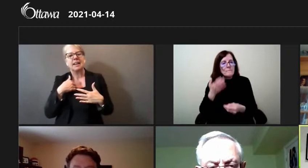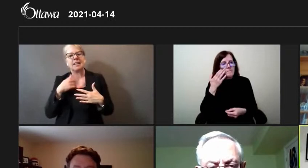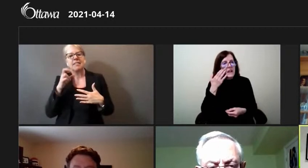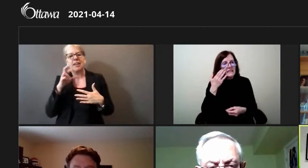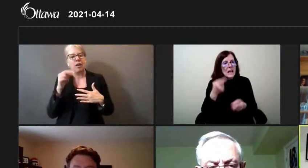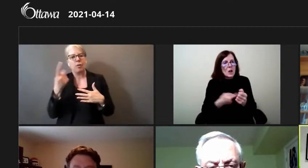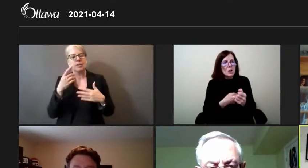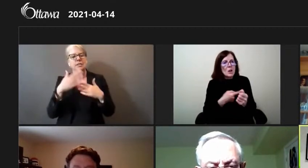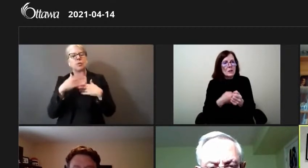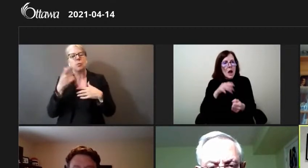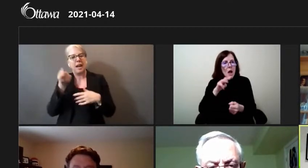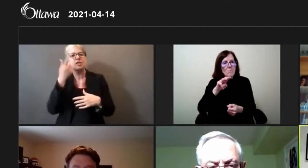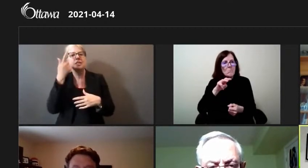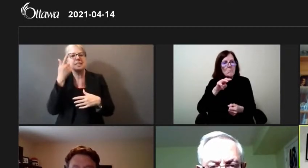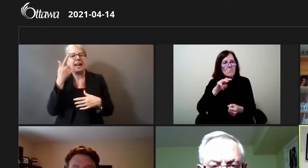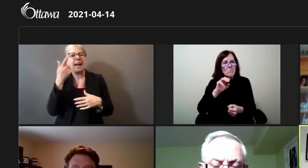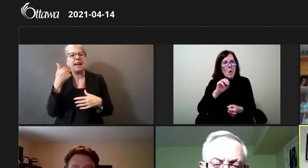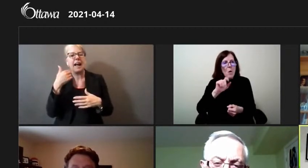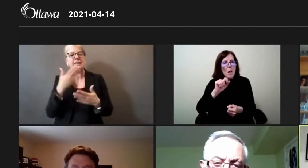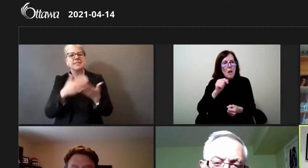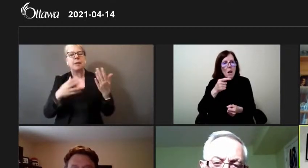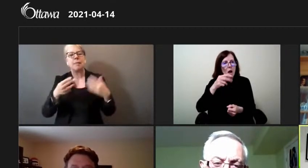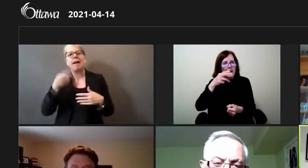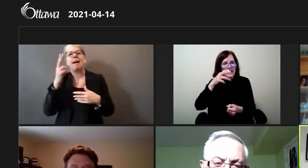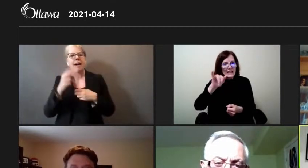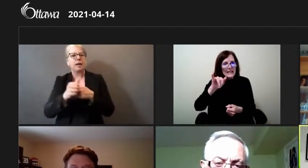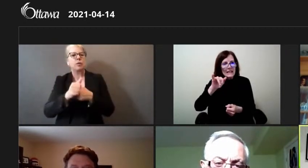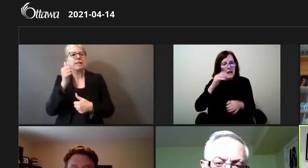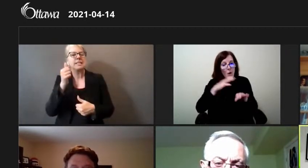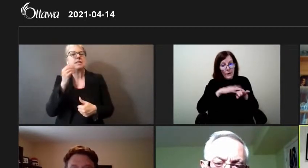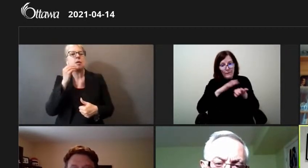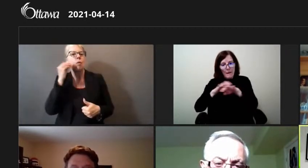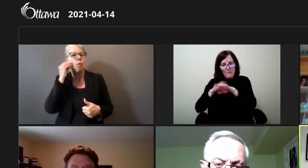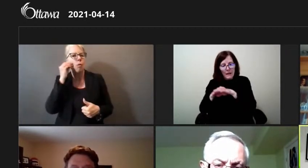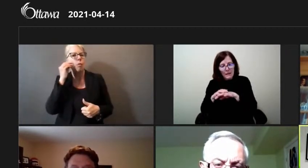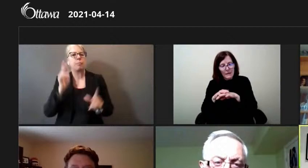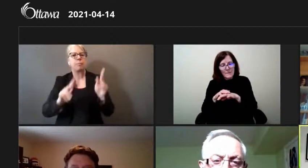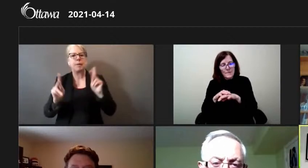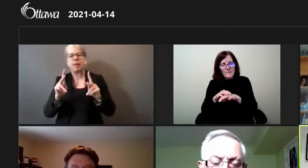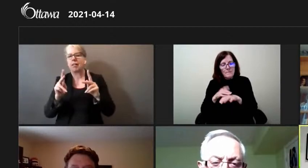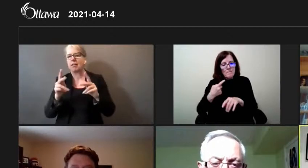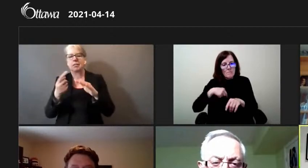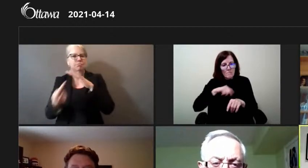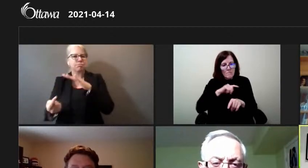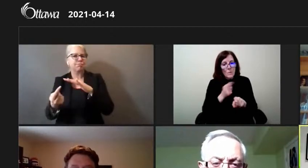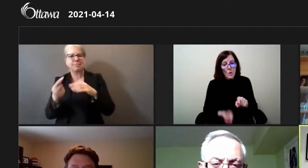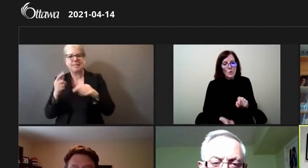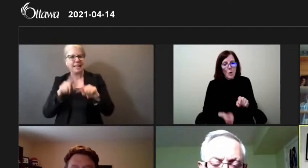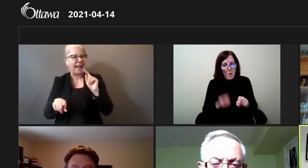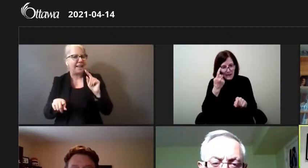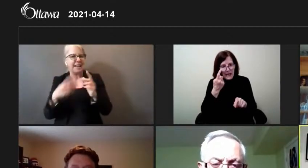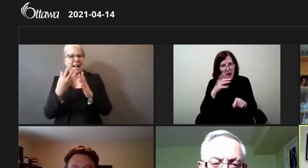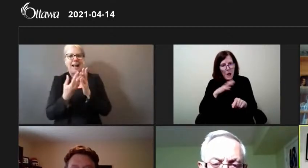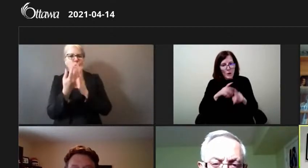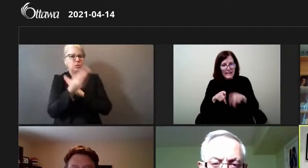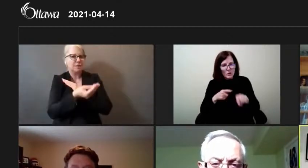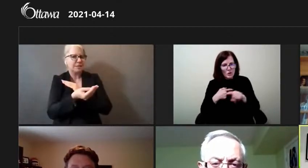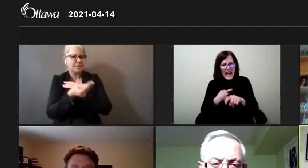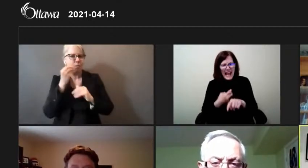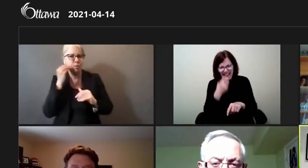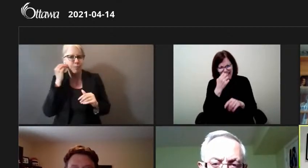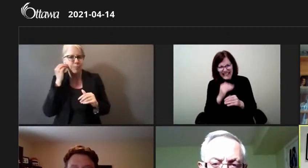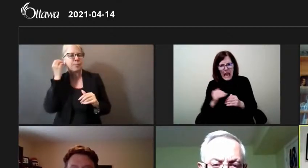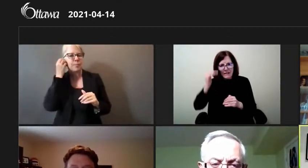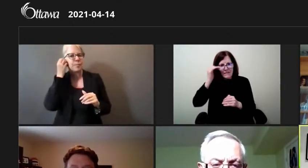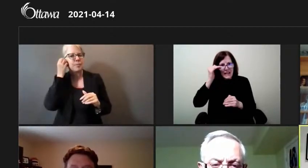we understand there are some very high risk homebound individuals that can't get out to, and those